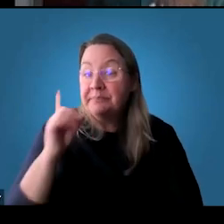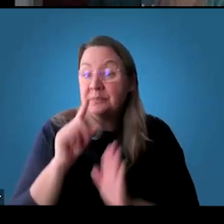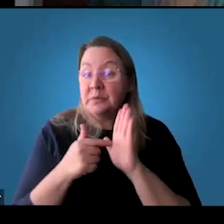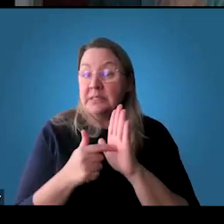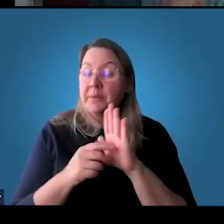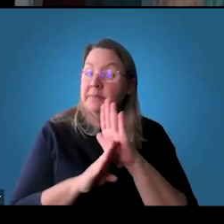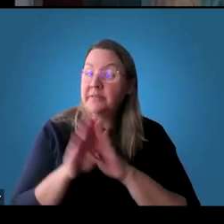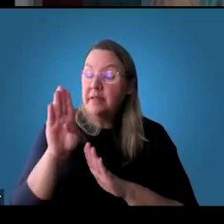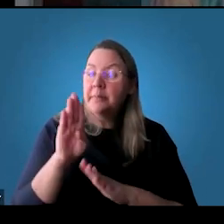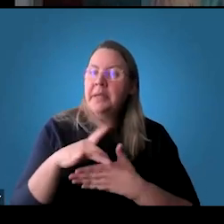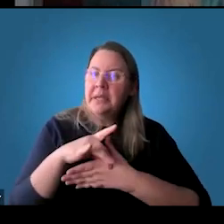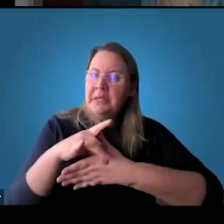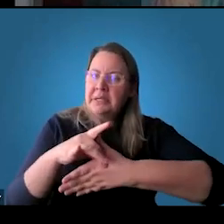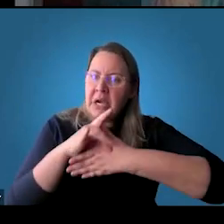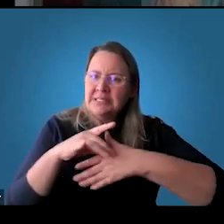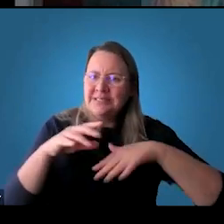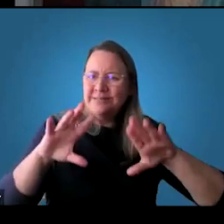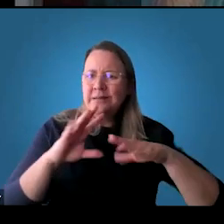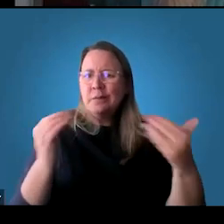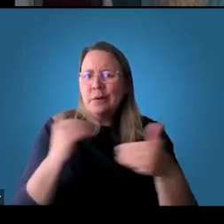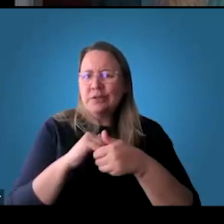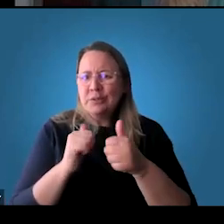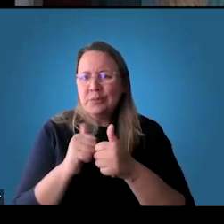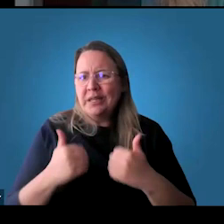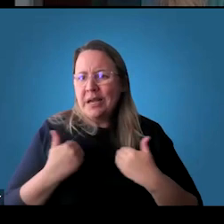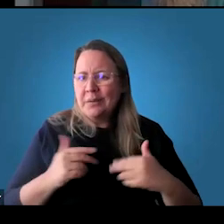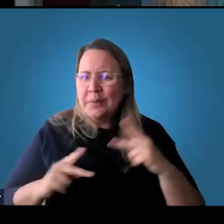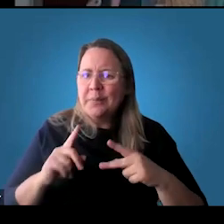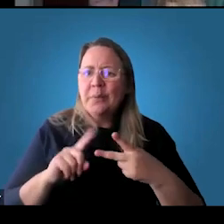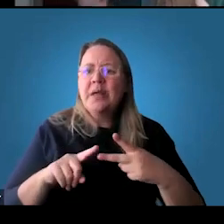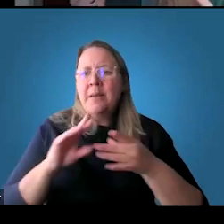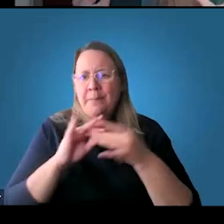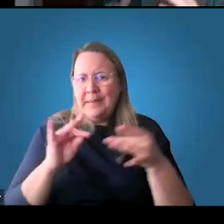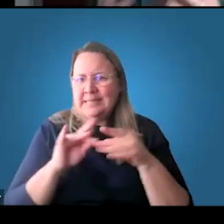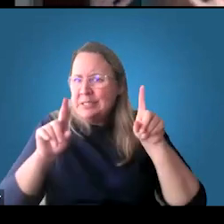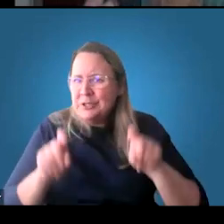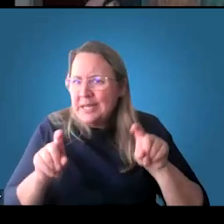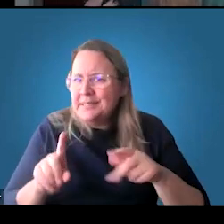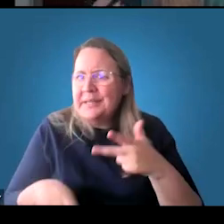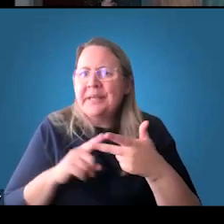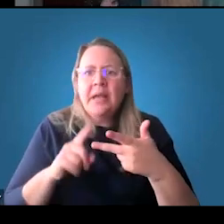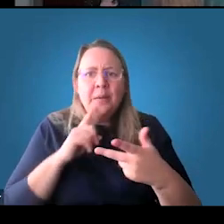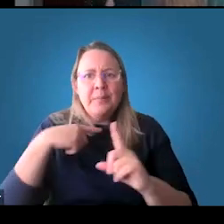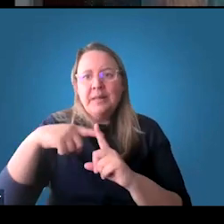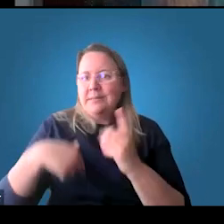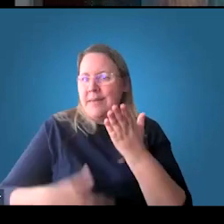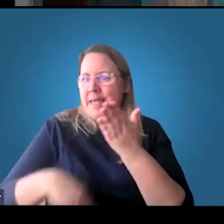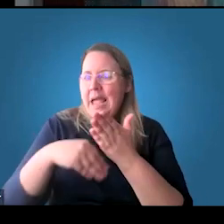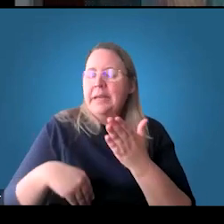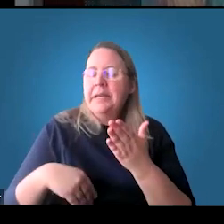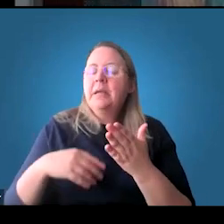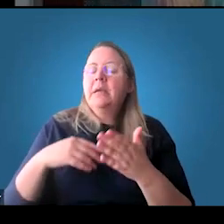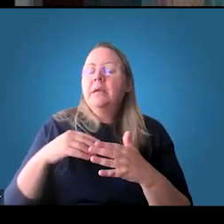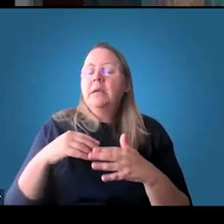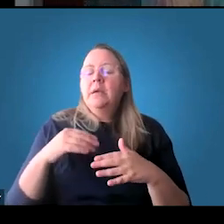They developed content in partnership with young people, they did message testing, and they evolved their strategy based on what